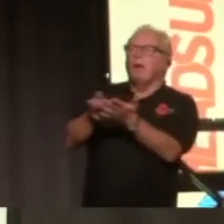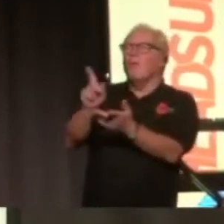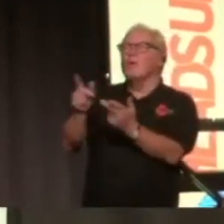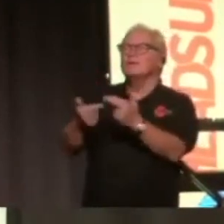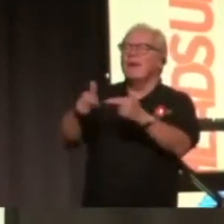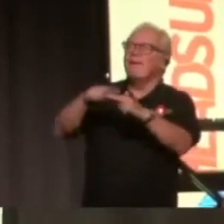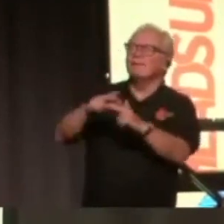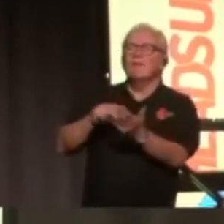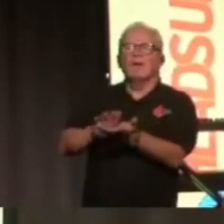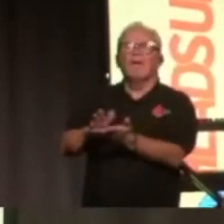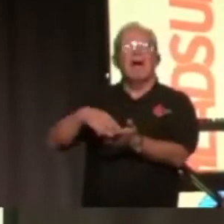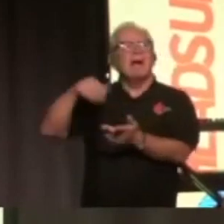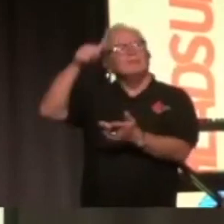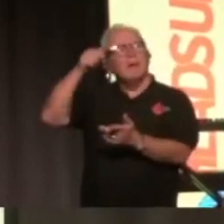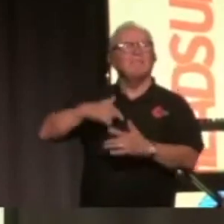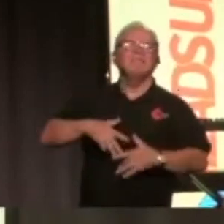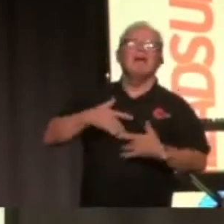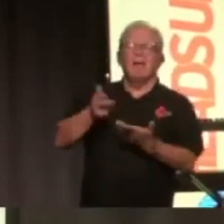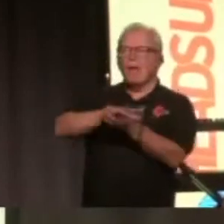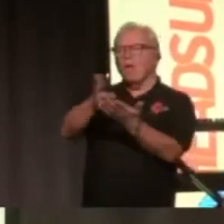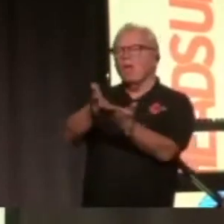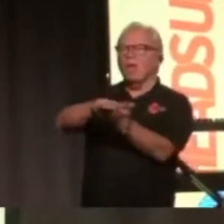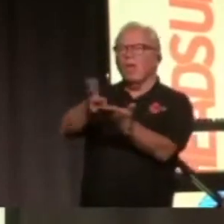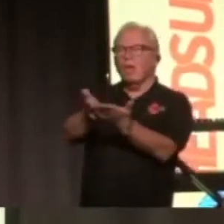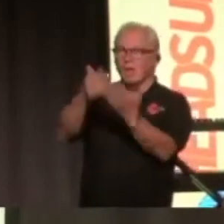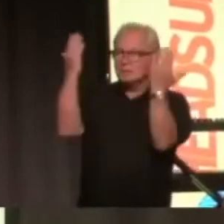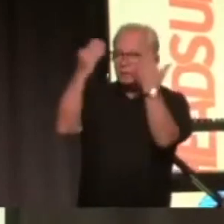felt. And that's what the fight is all about.